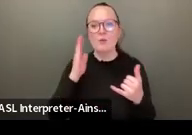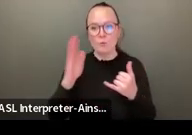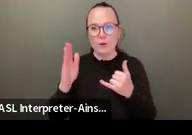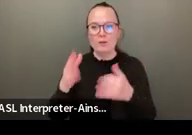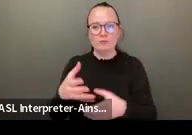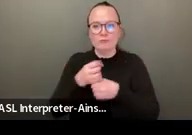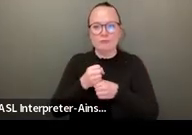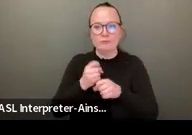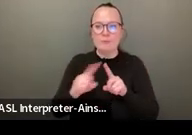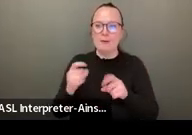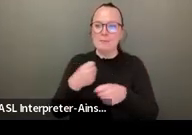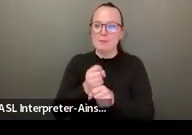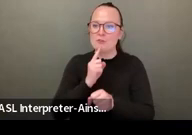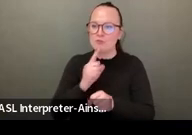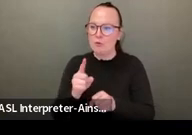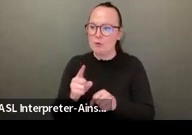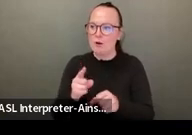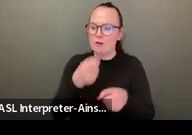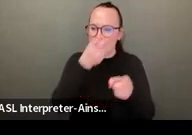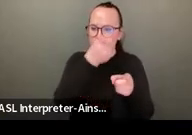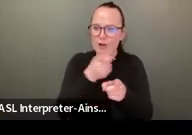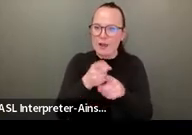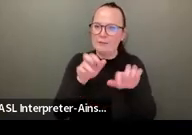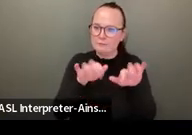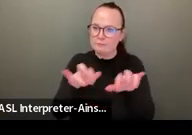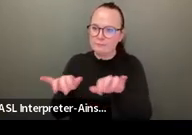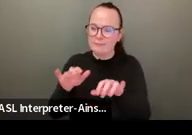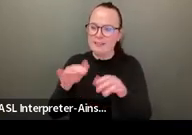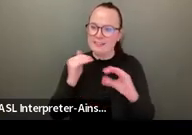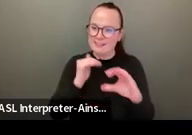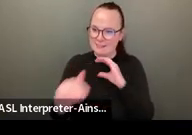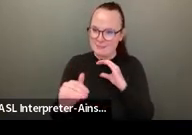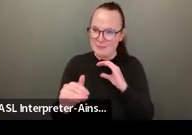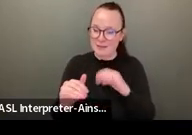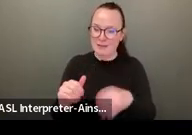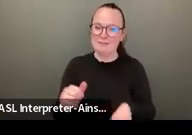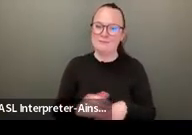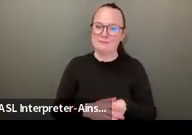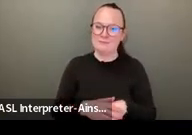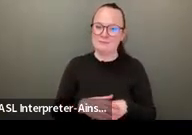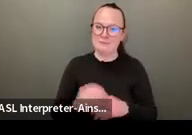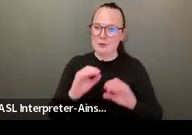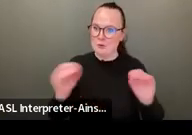your email correctly. So no typos in there. So it gets to you.